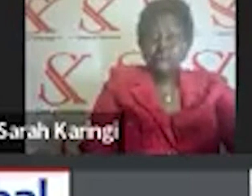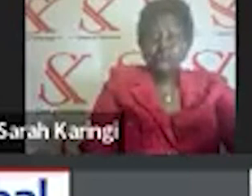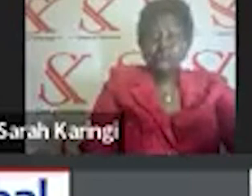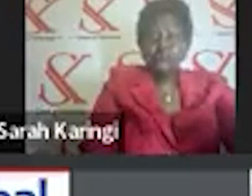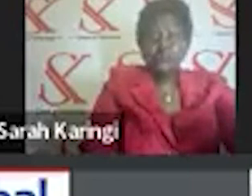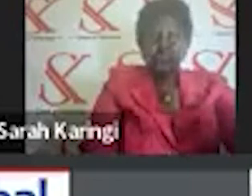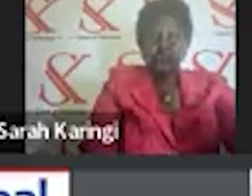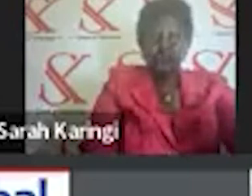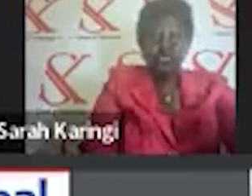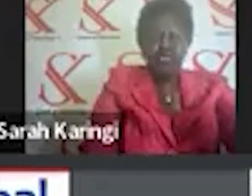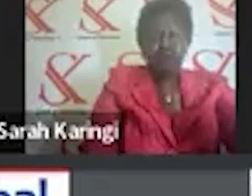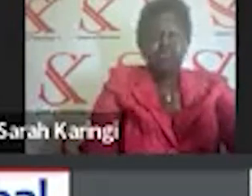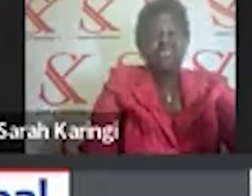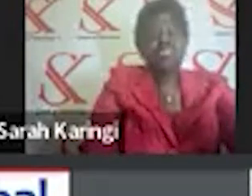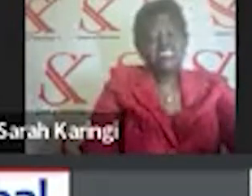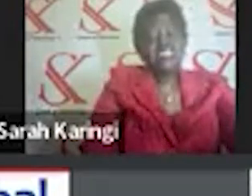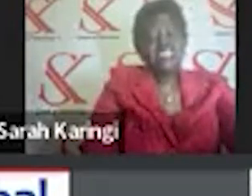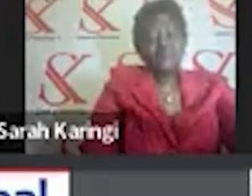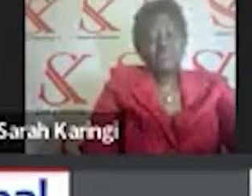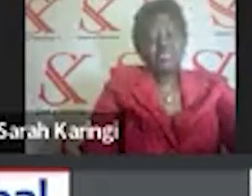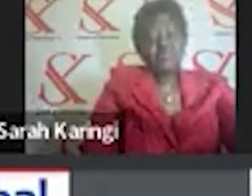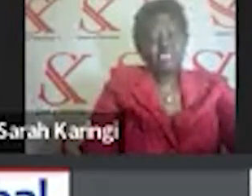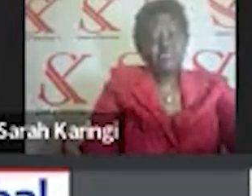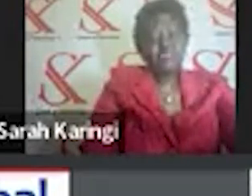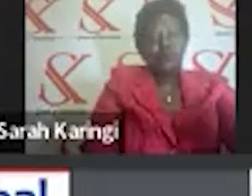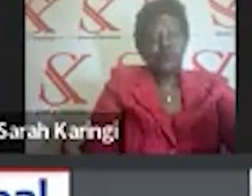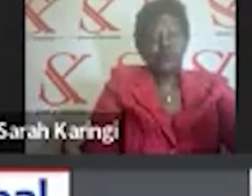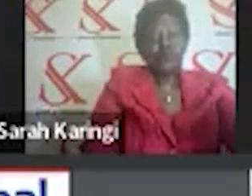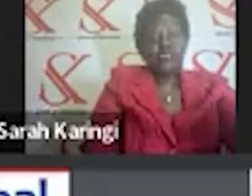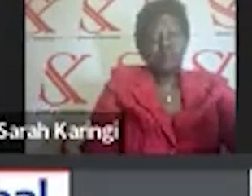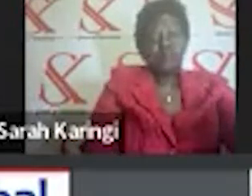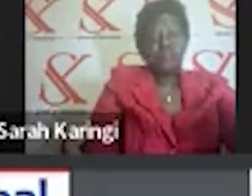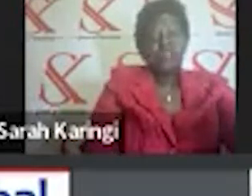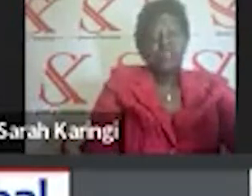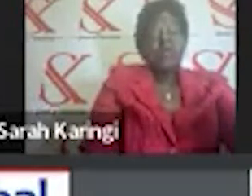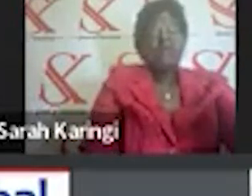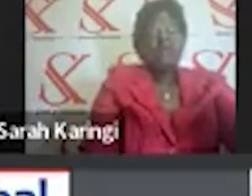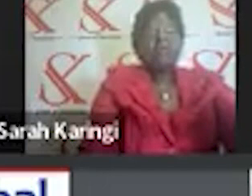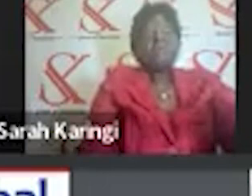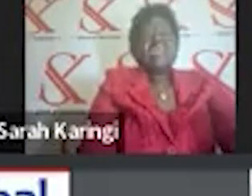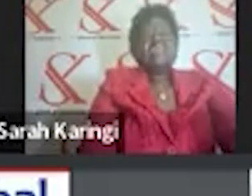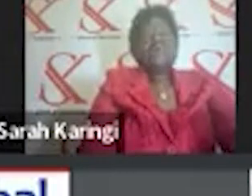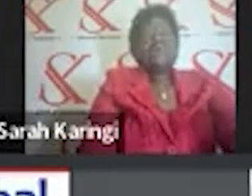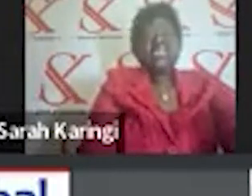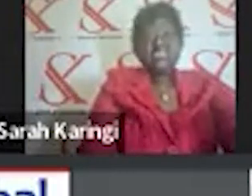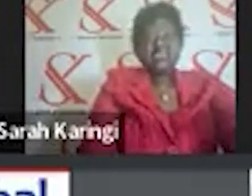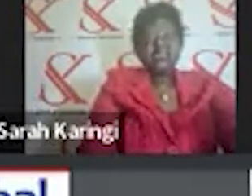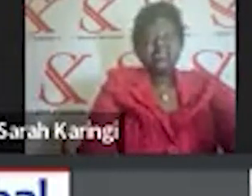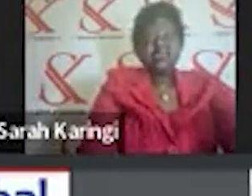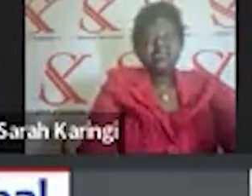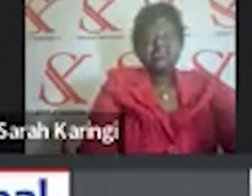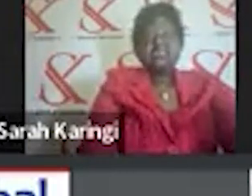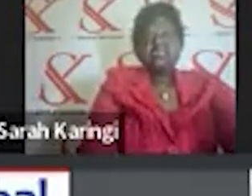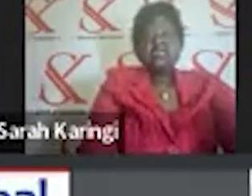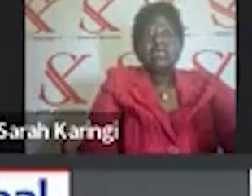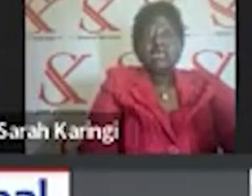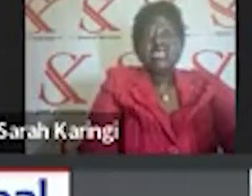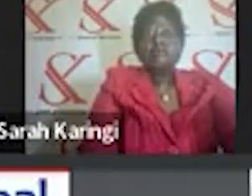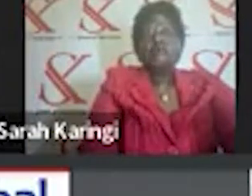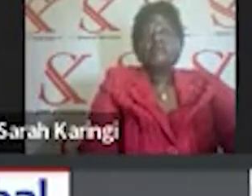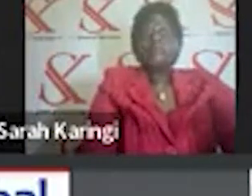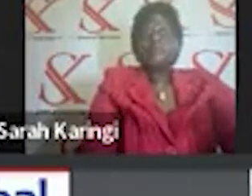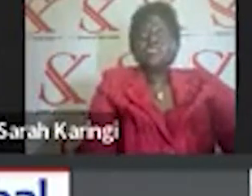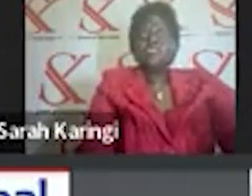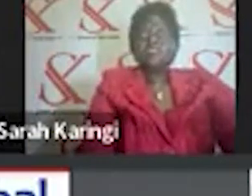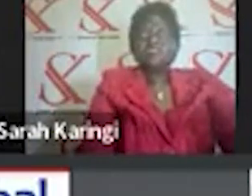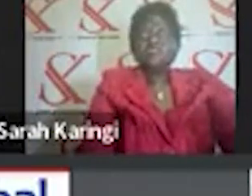just a few of them because there are so many, but I decided just to get a few because of time. You have to learn to connect others